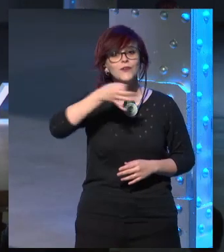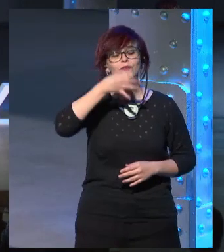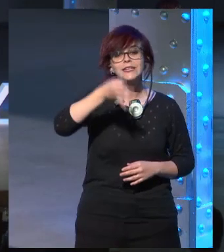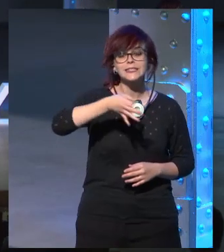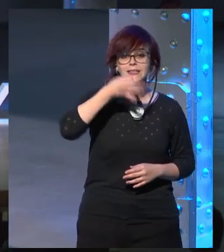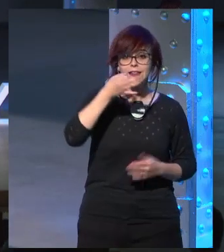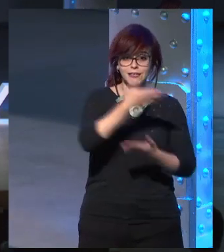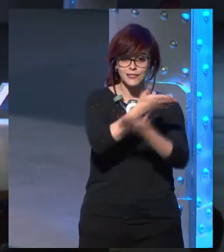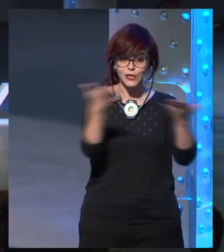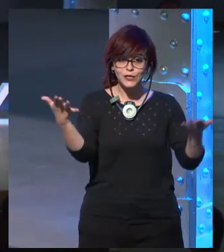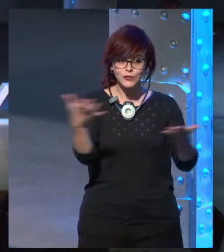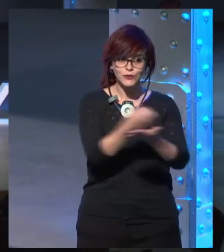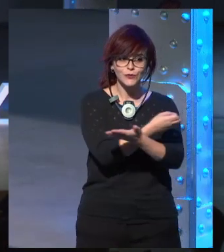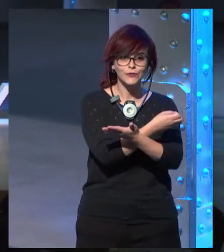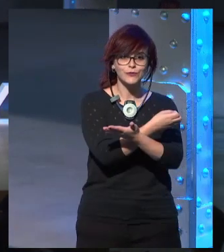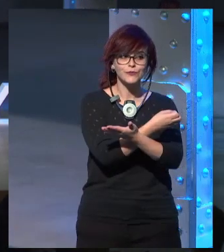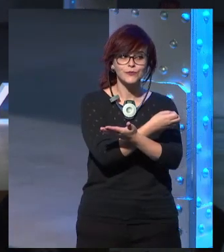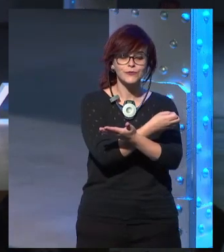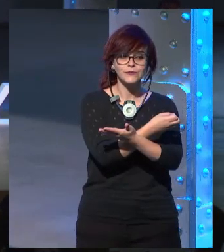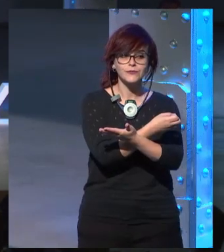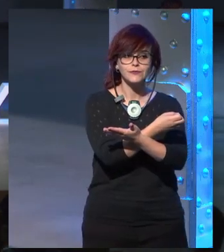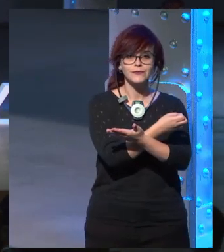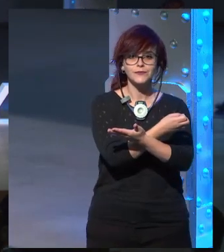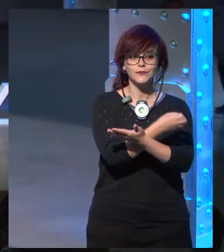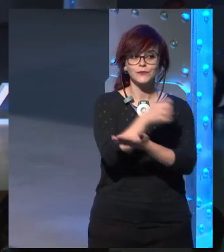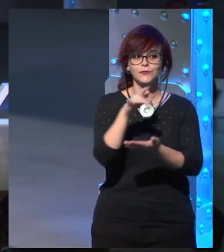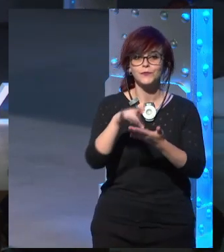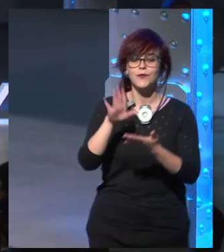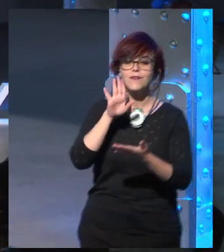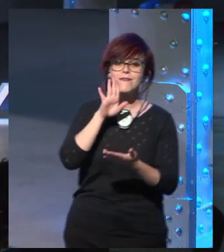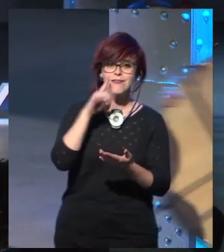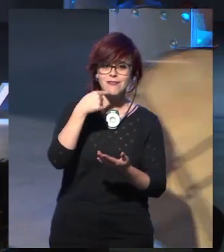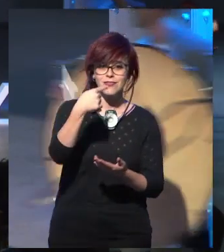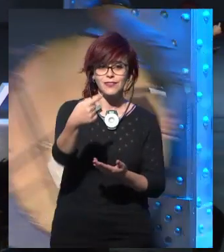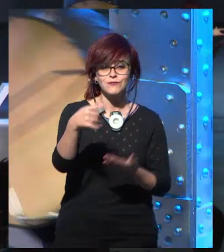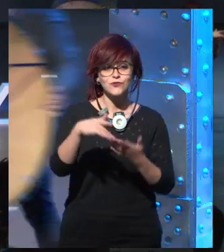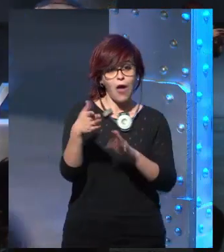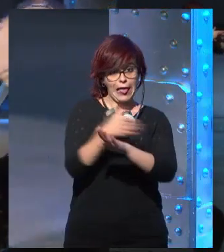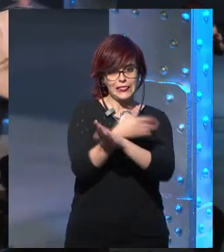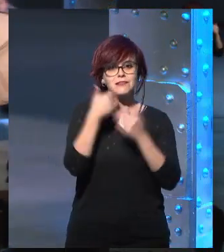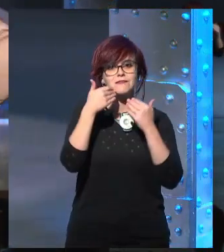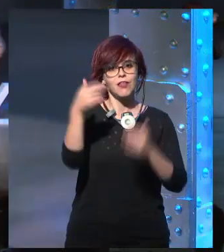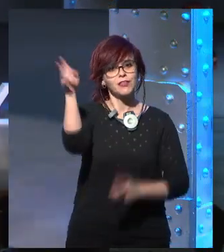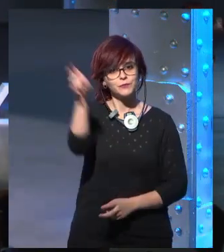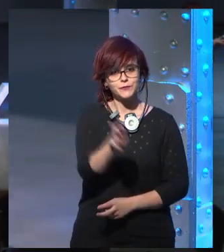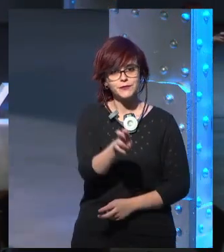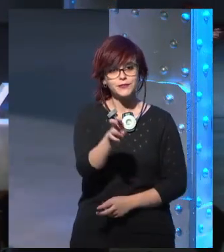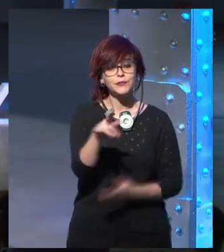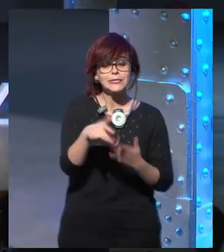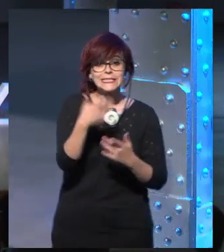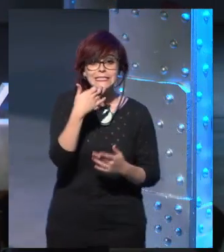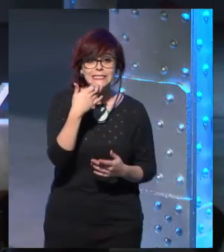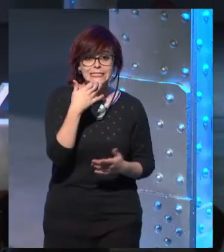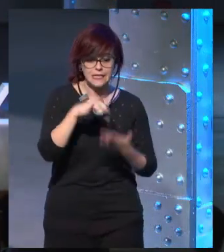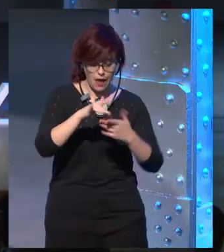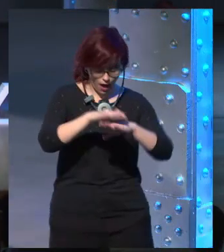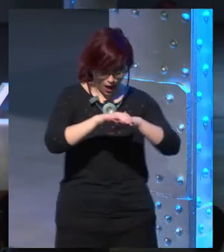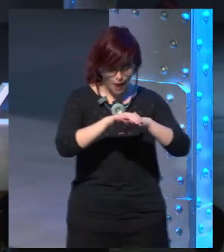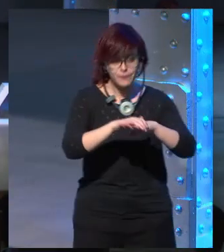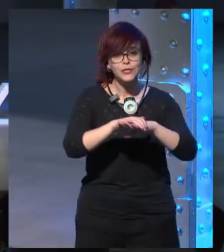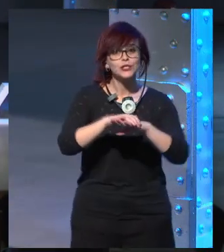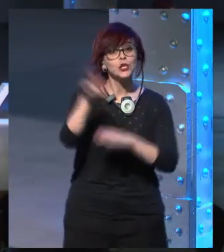Buenas tardes. Hello, good afternoon, everyone, or good evening now. As you have, as we've already said, thank you for